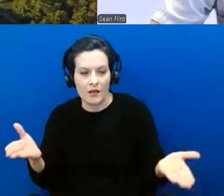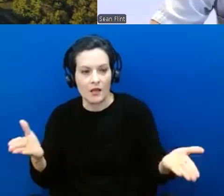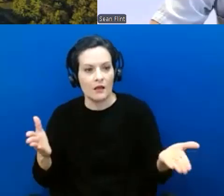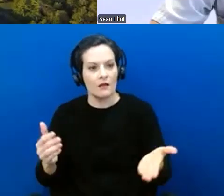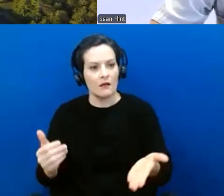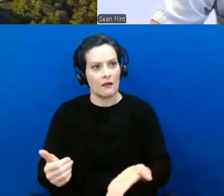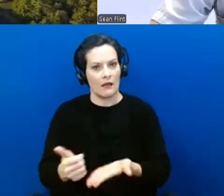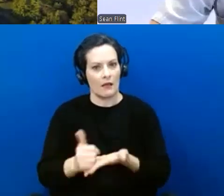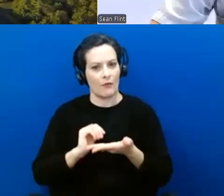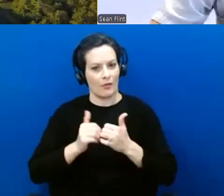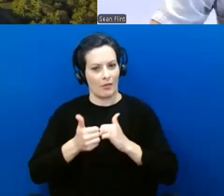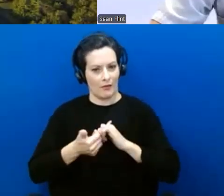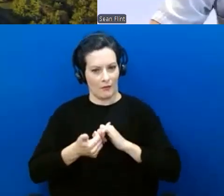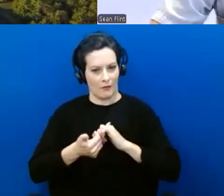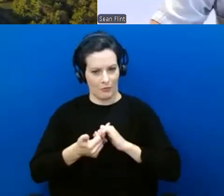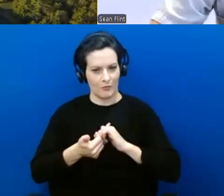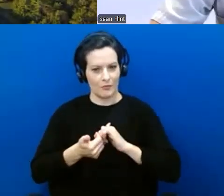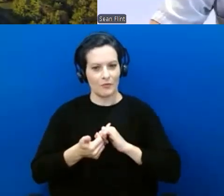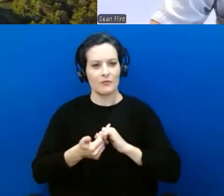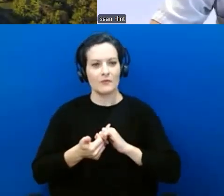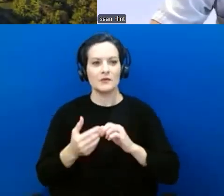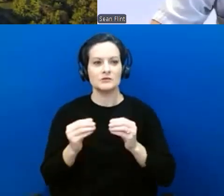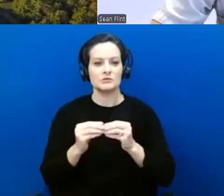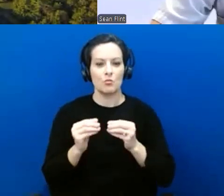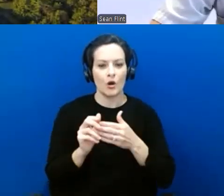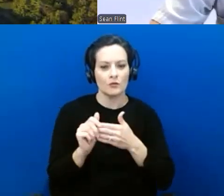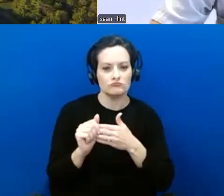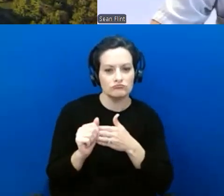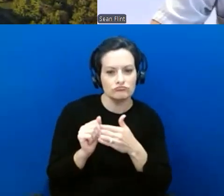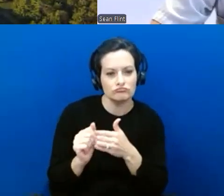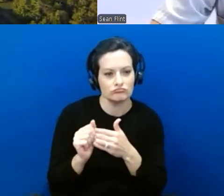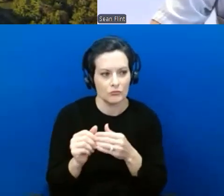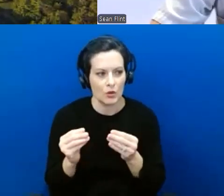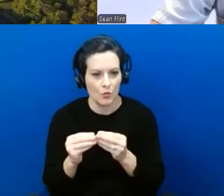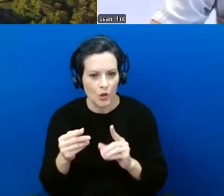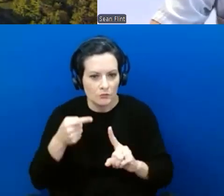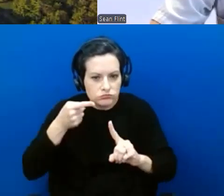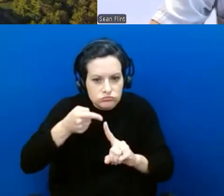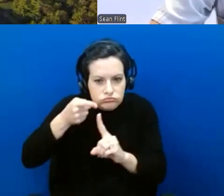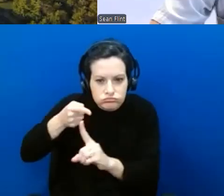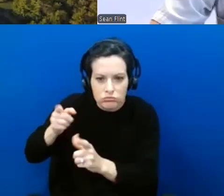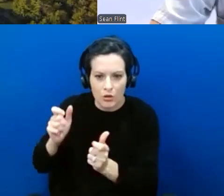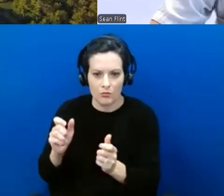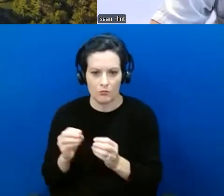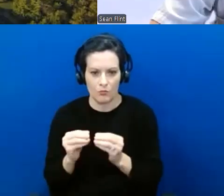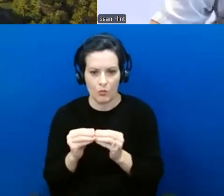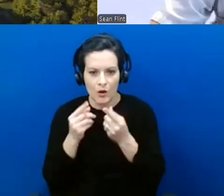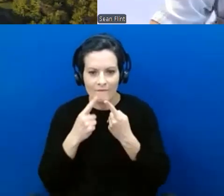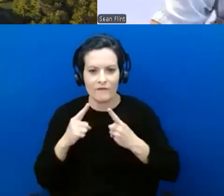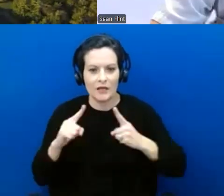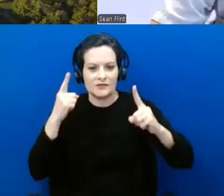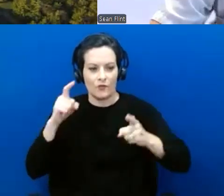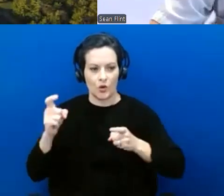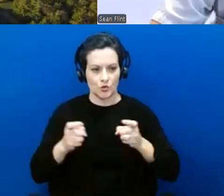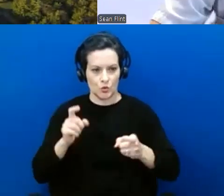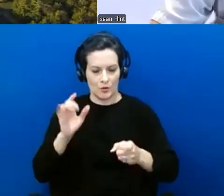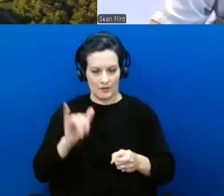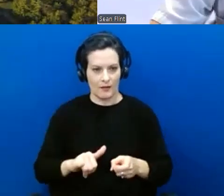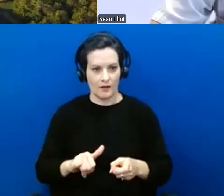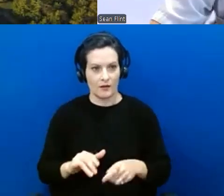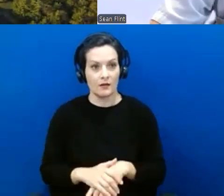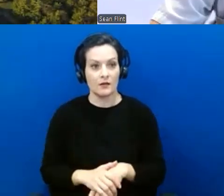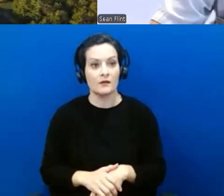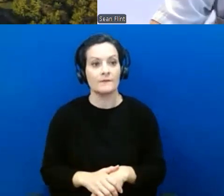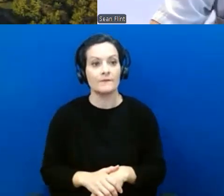much more like nimble and targeted and effective it would allow us to be at controlling those species. But then, you